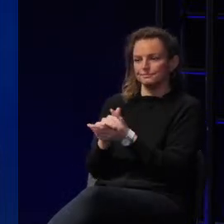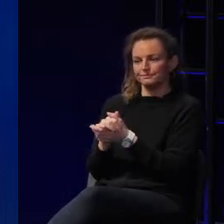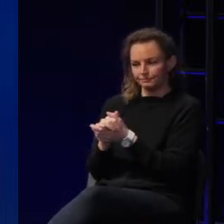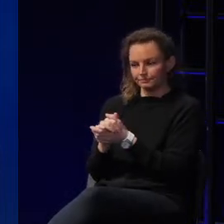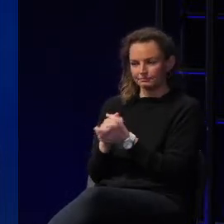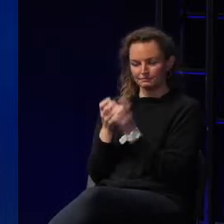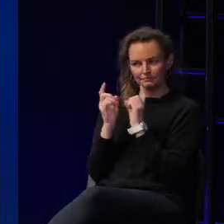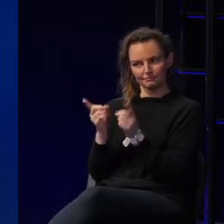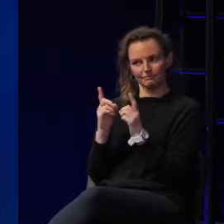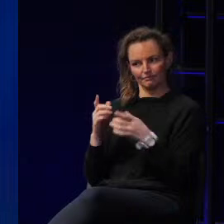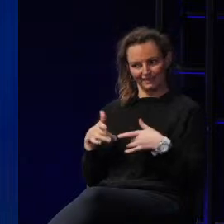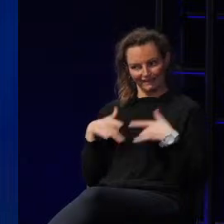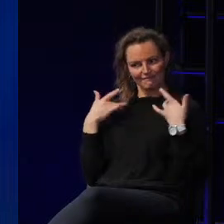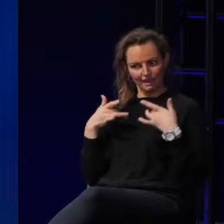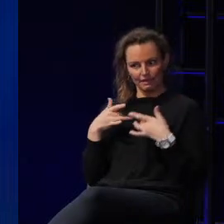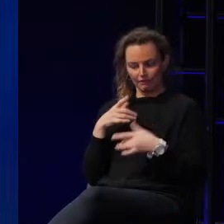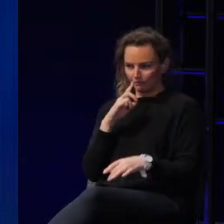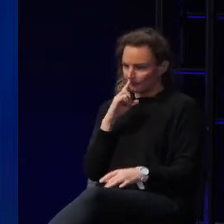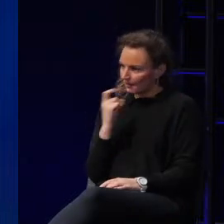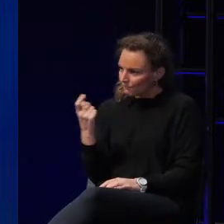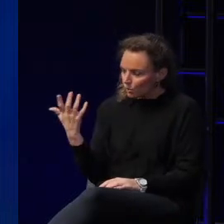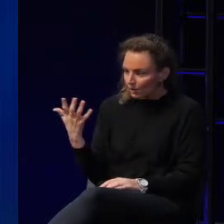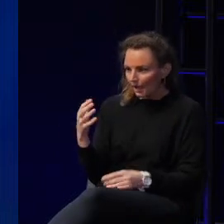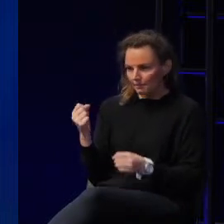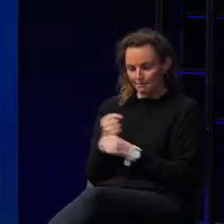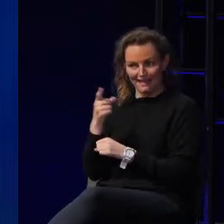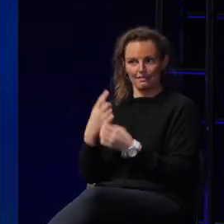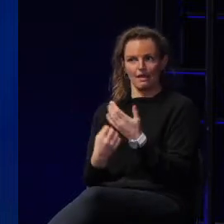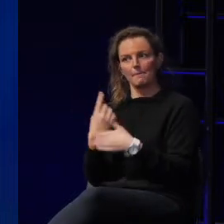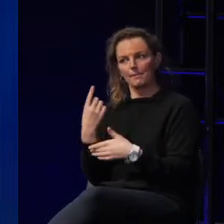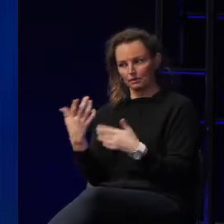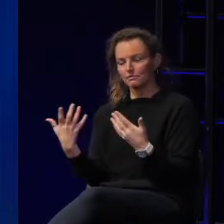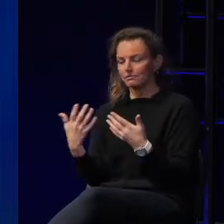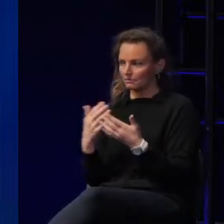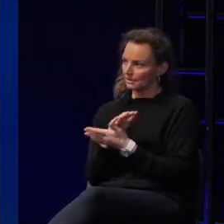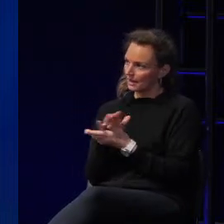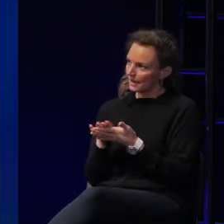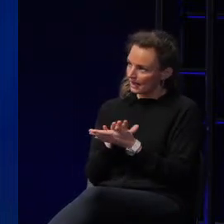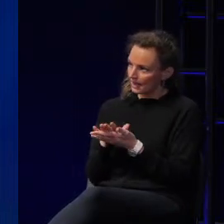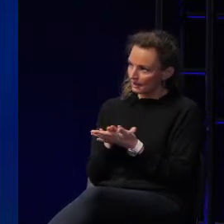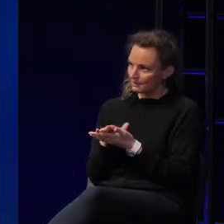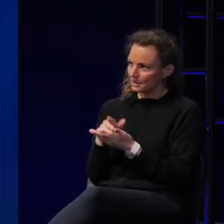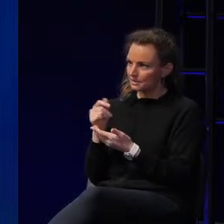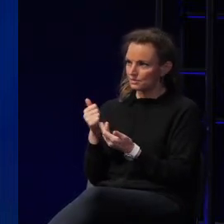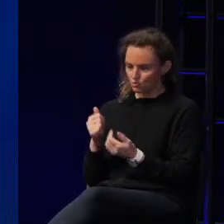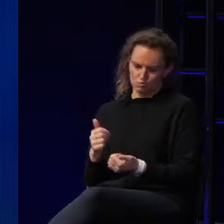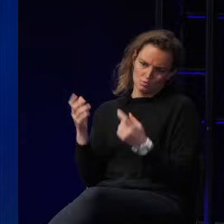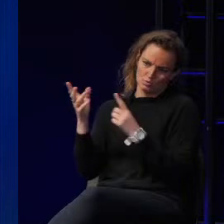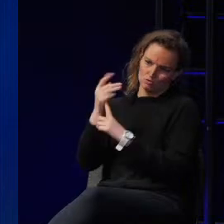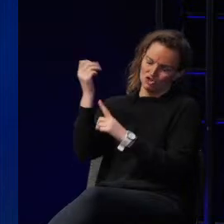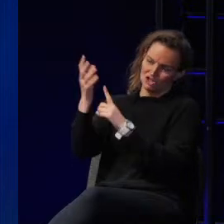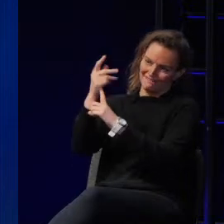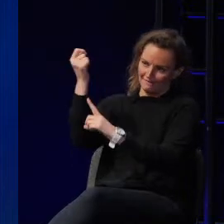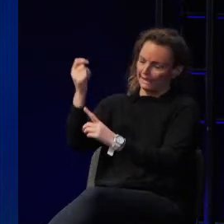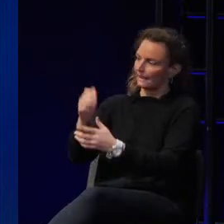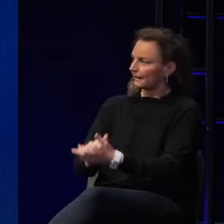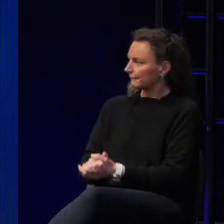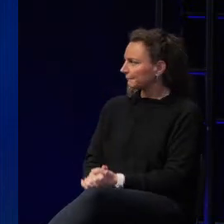that feeling, if you can just make that happen, then you're achieving it. That's basically it to